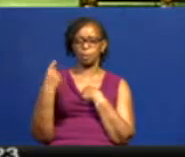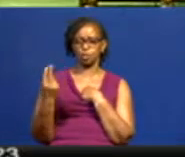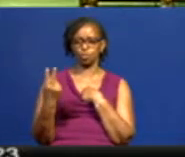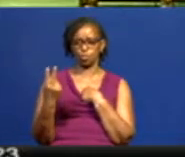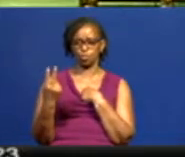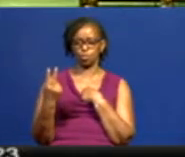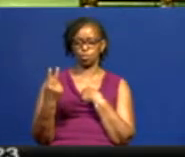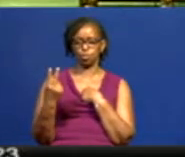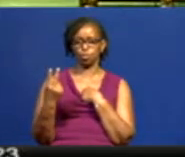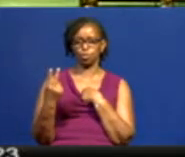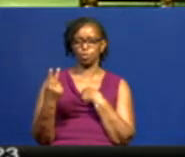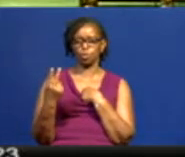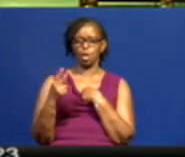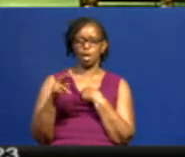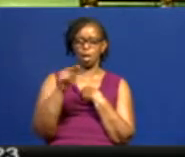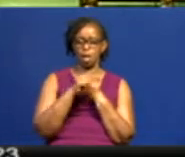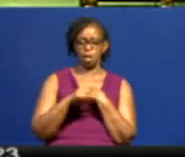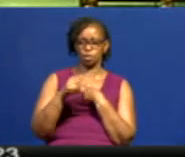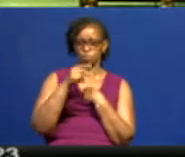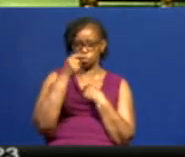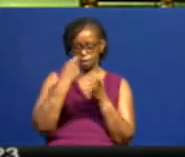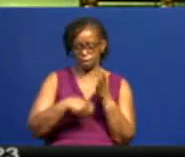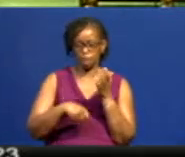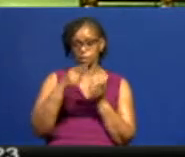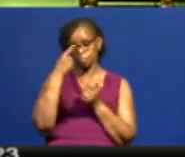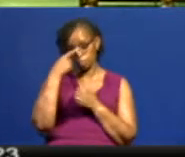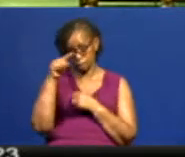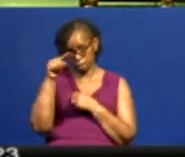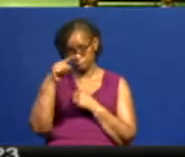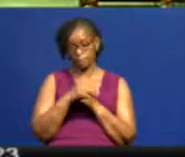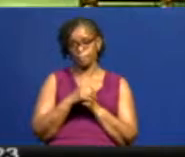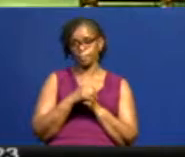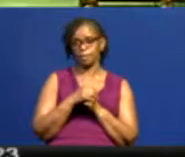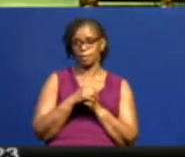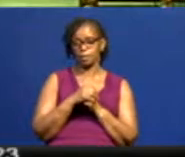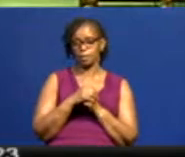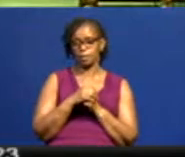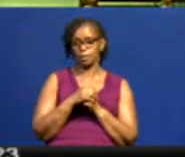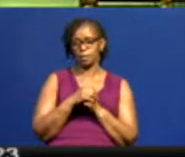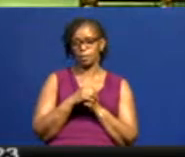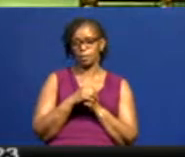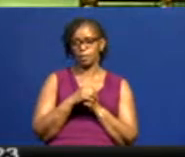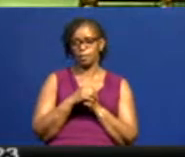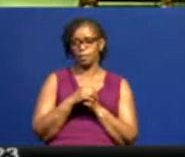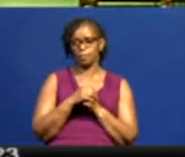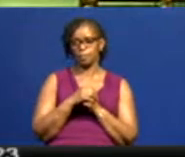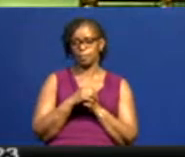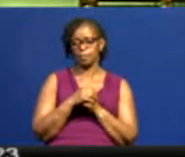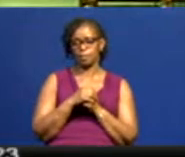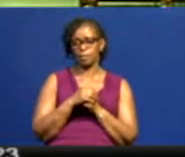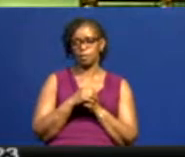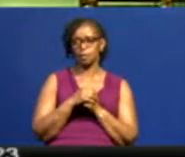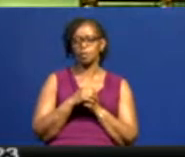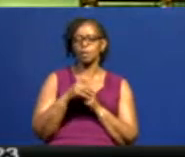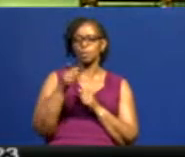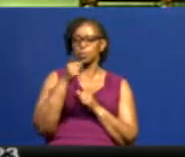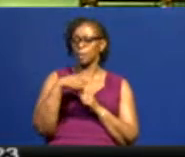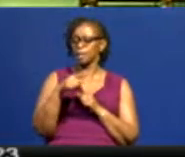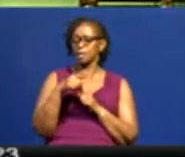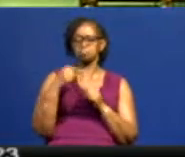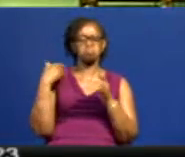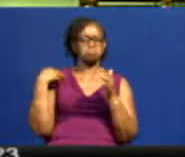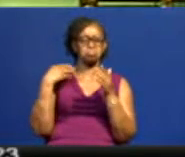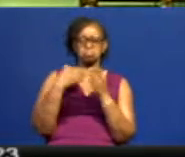the national tax policy. Honourable Speaker, I'm quite surprised that we have not had a national tax policy in this